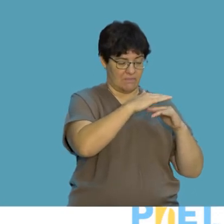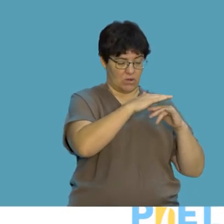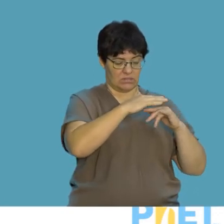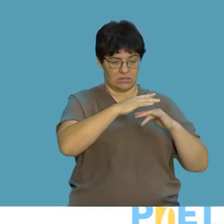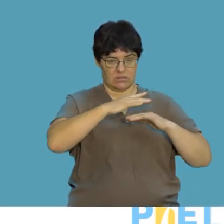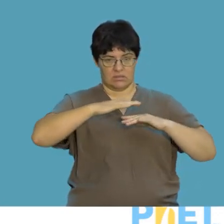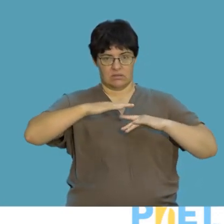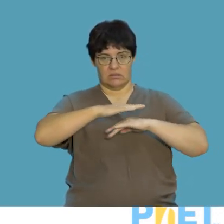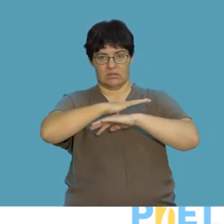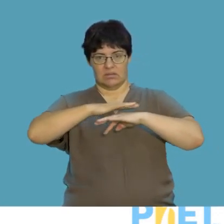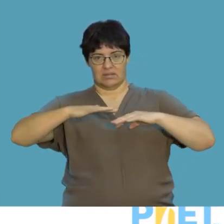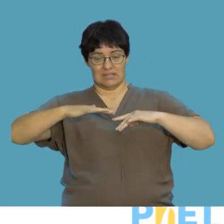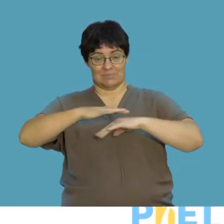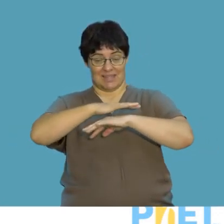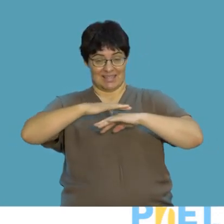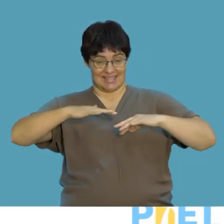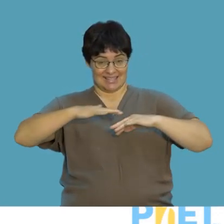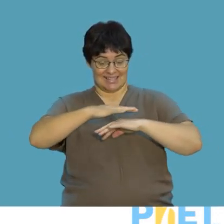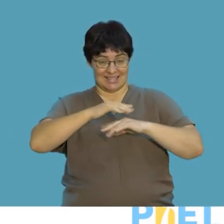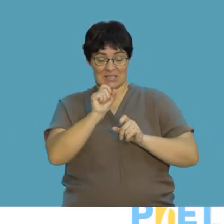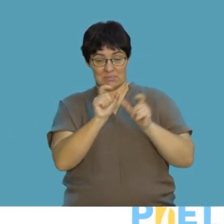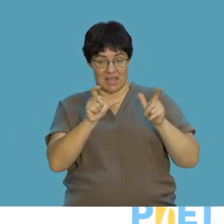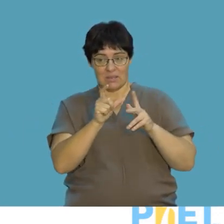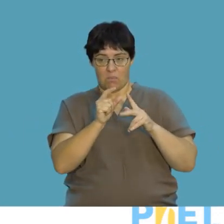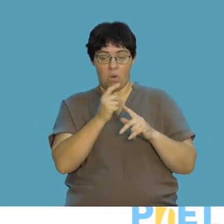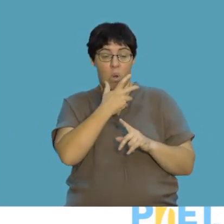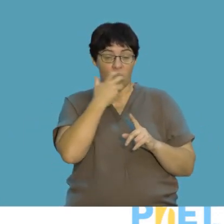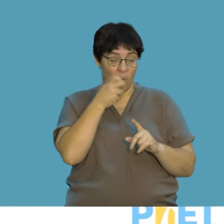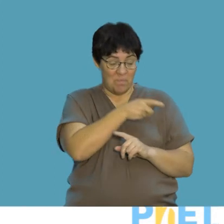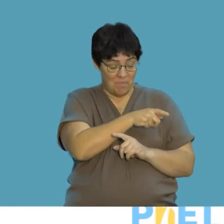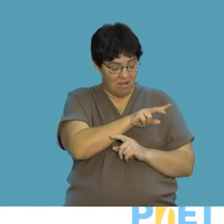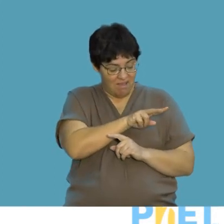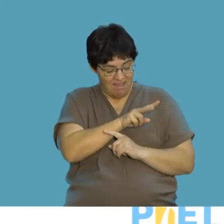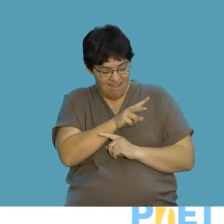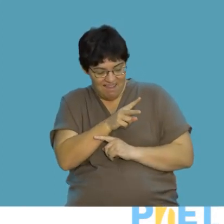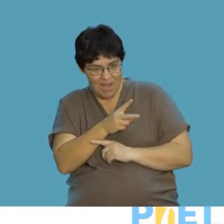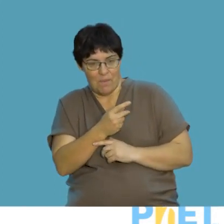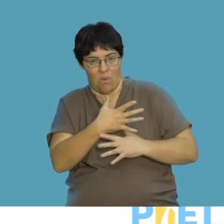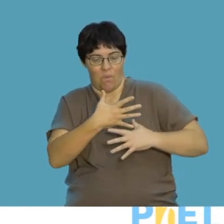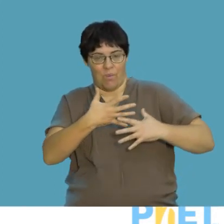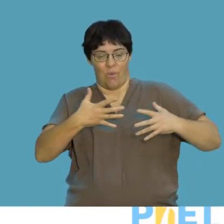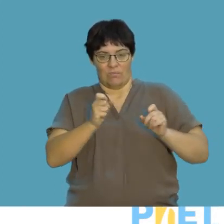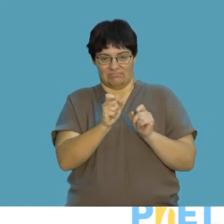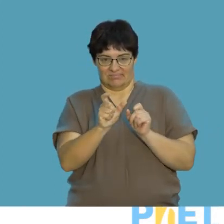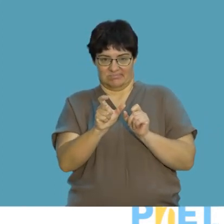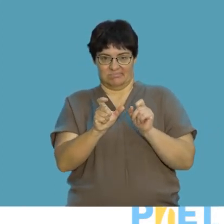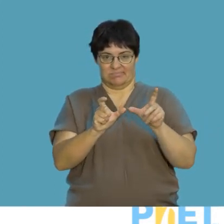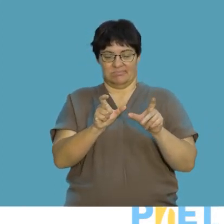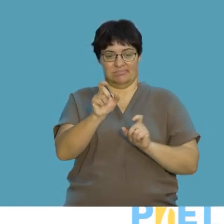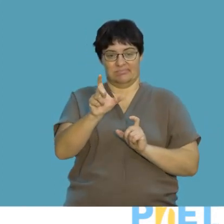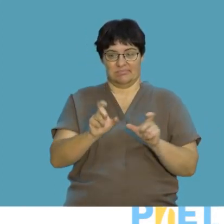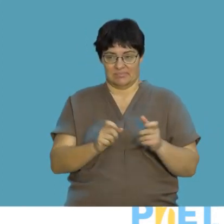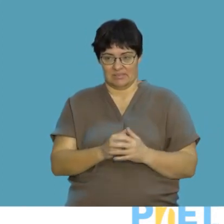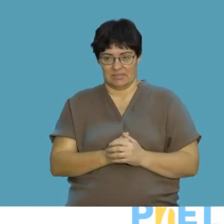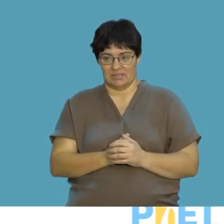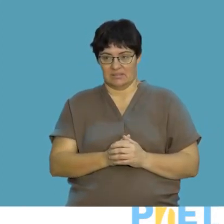that the spacing between the particles as we hit this substance becomes more and more, okay? Now,